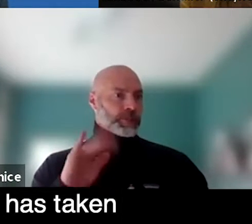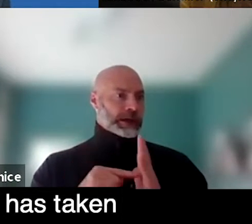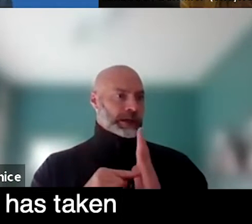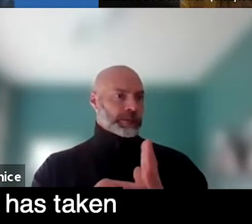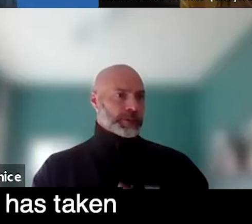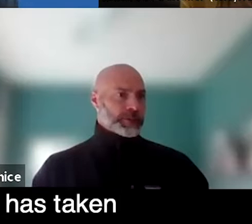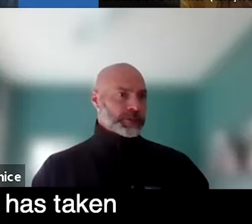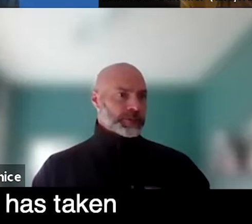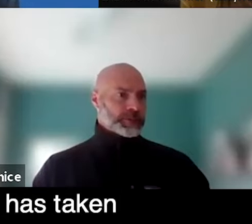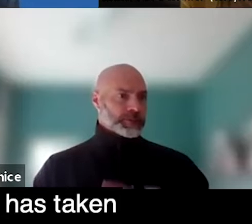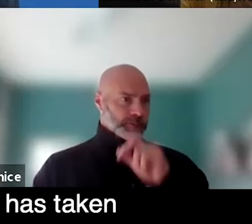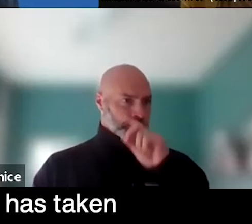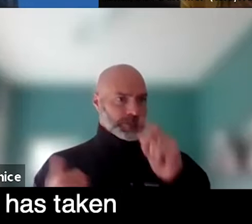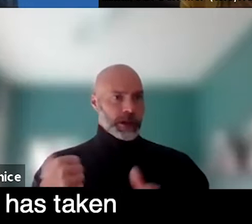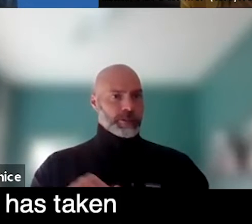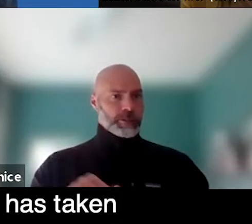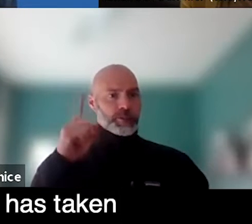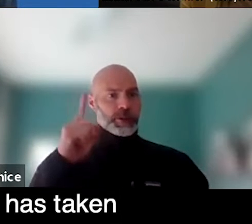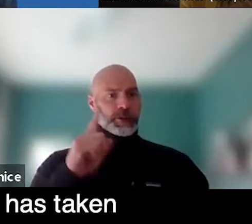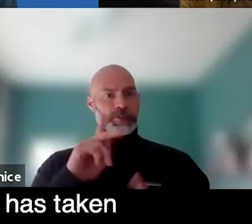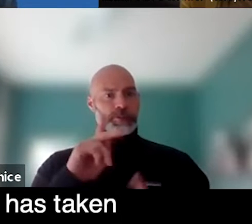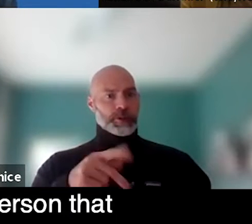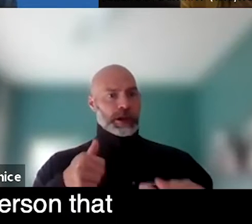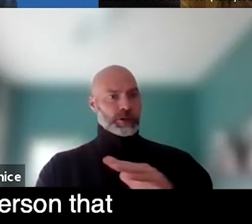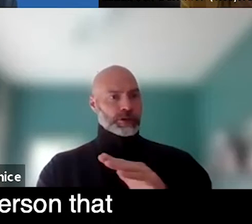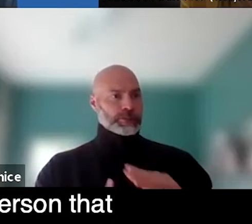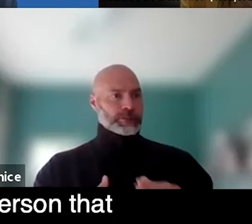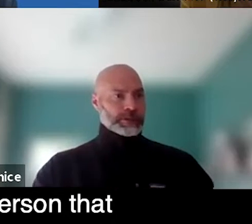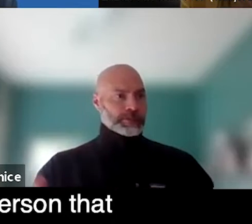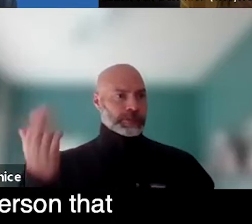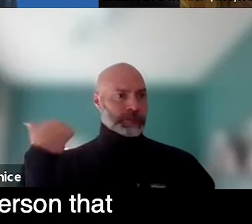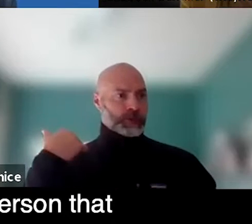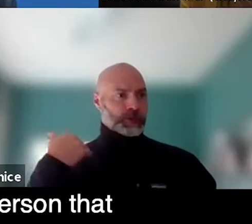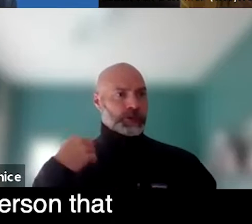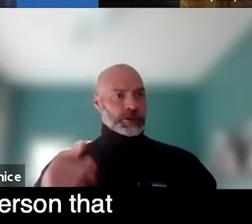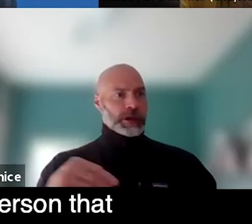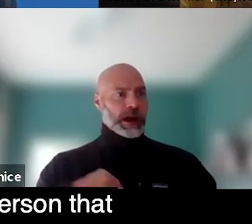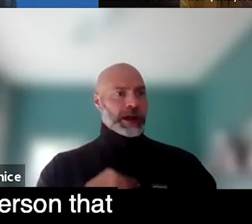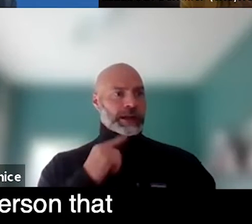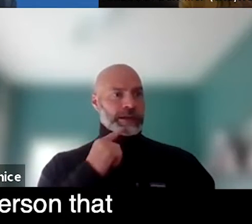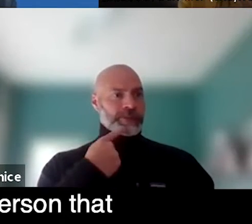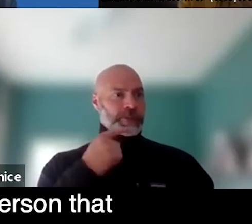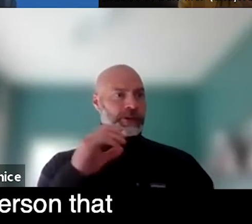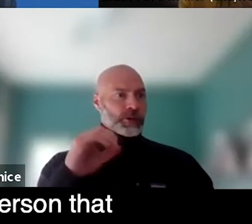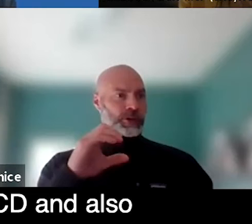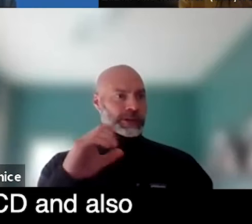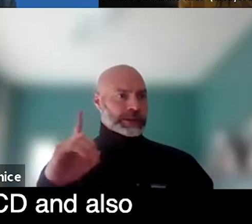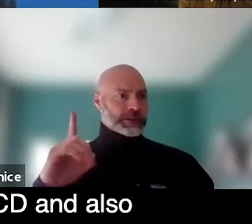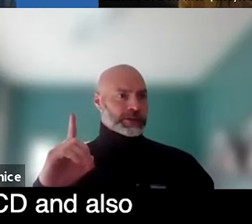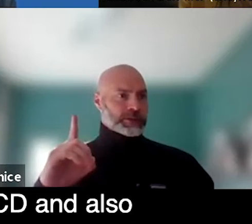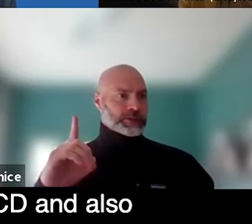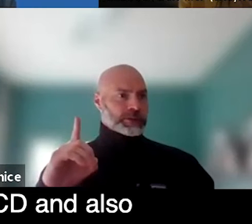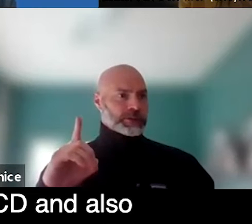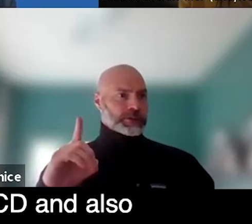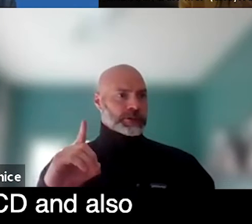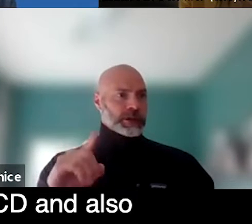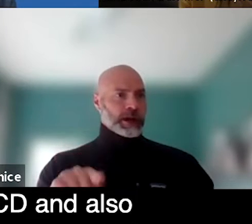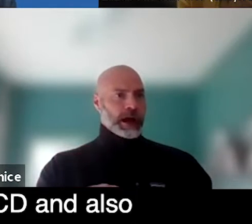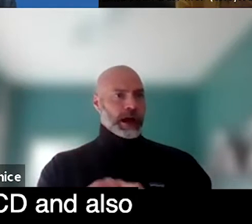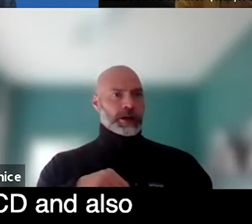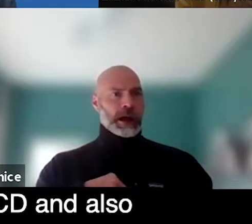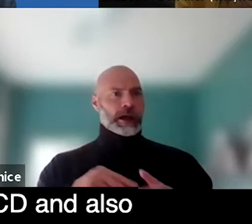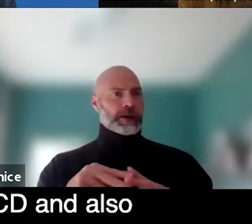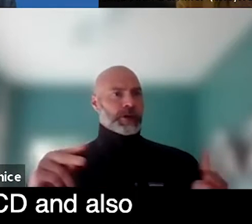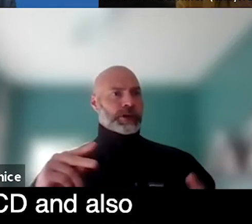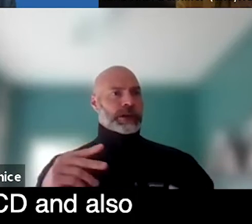to lead by example. And I do remember one person that worked under me previously, and she had severe